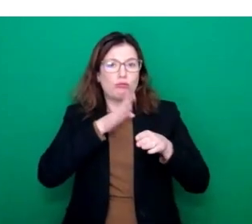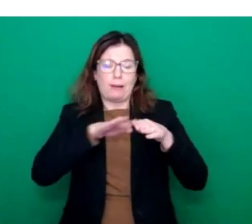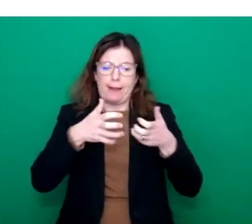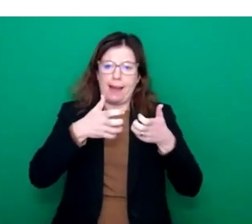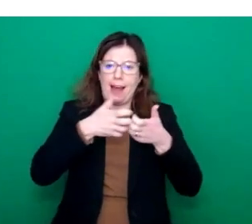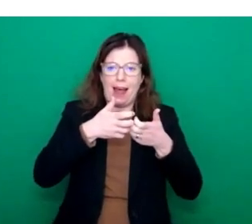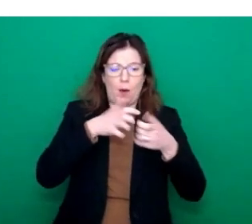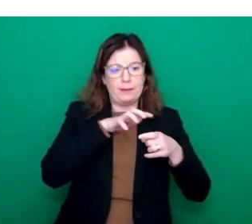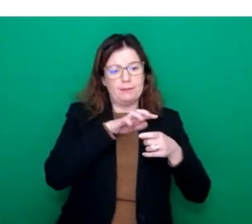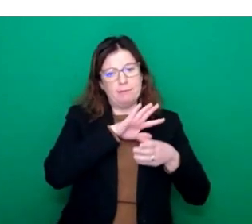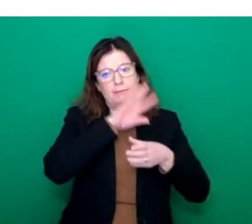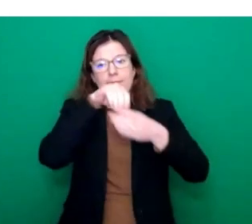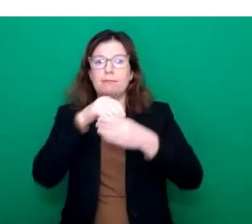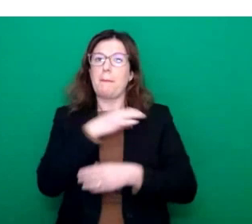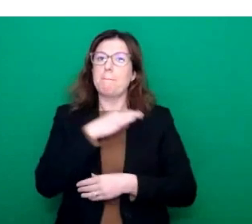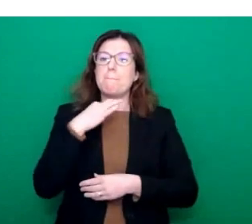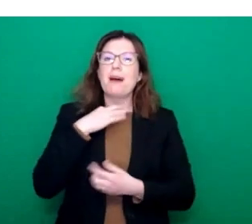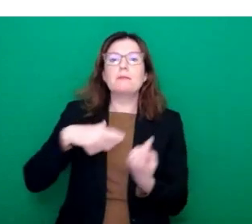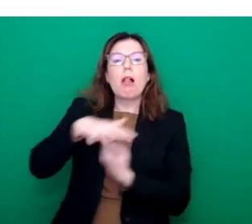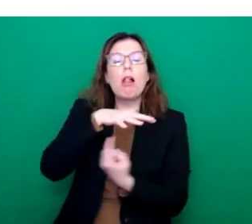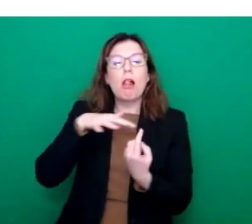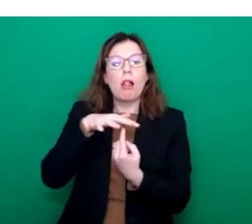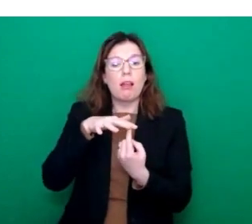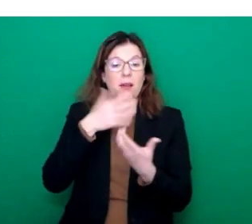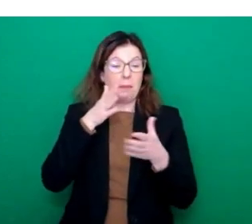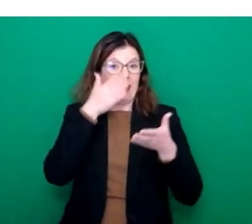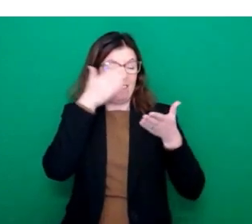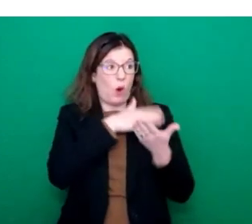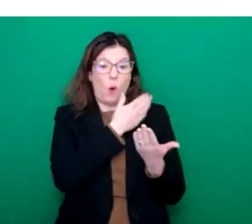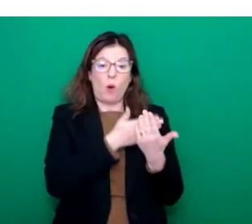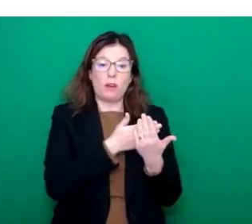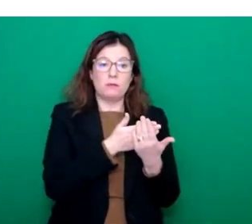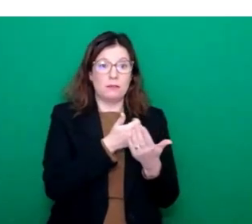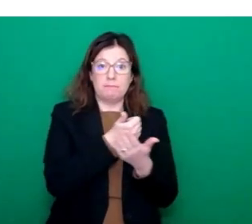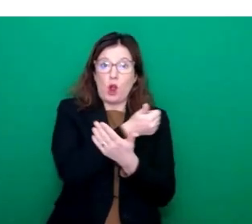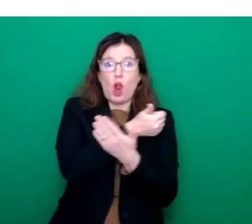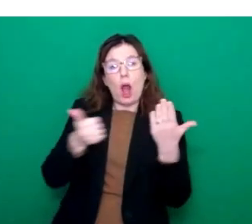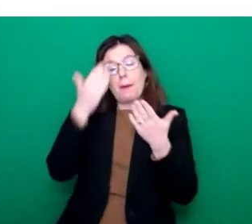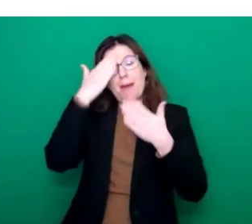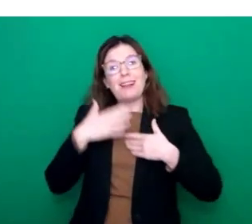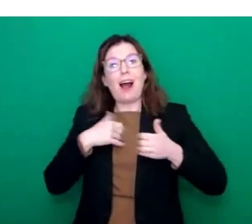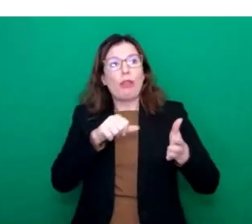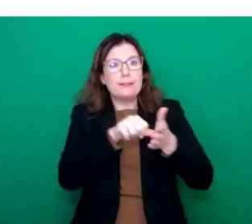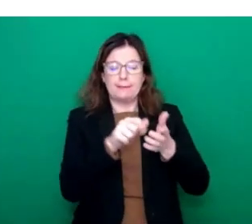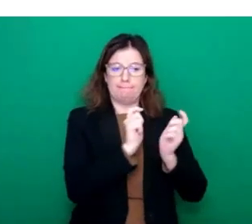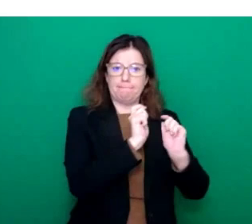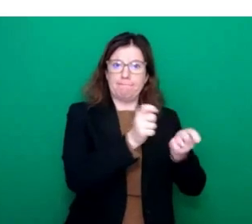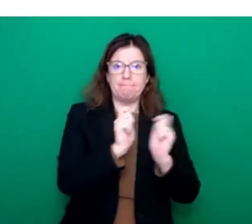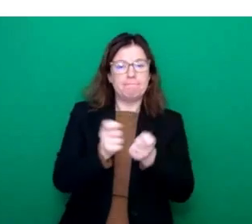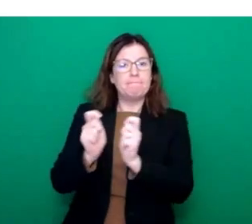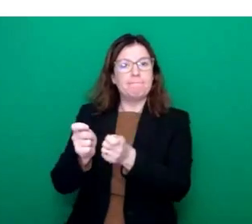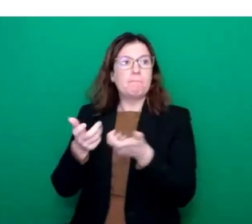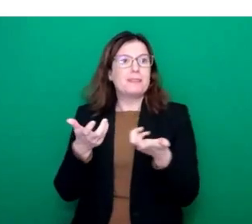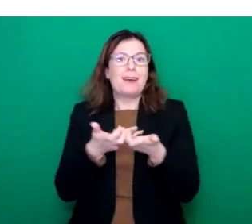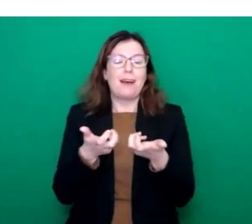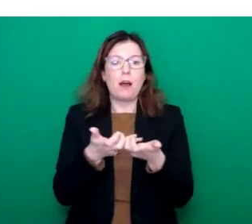medical settings, has largely focused upon treating common mental health difficulties, or treating mental health difficulties,